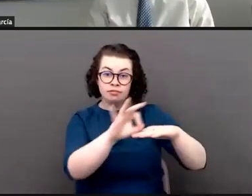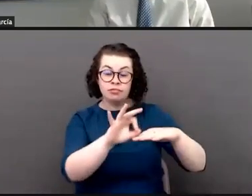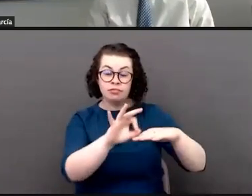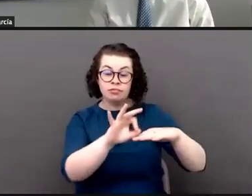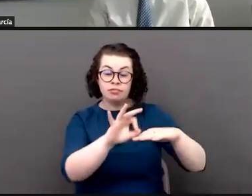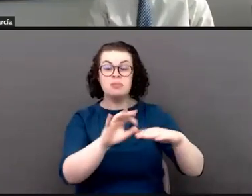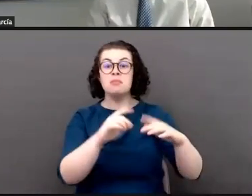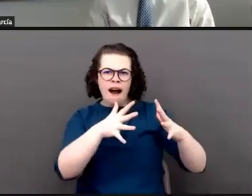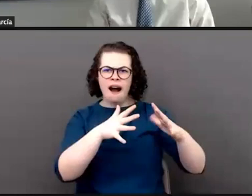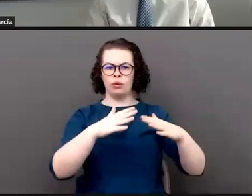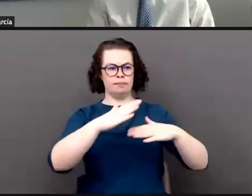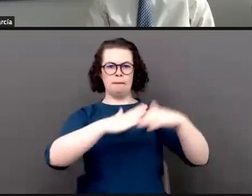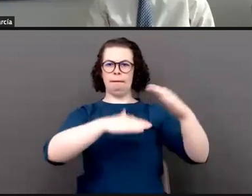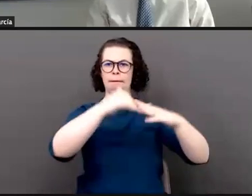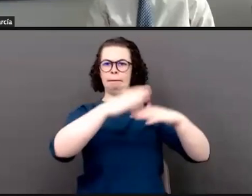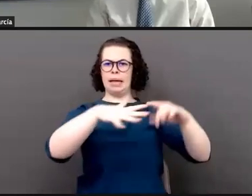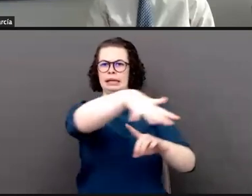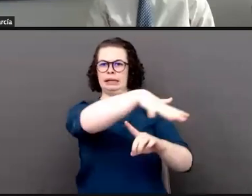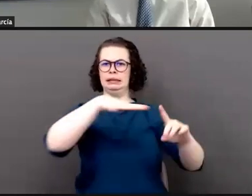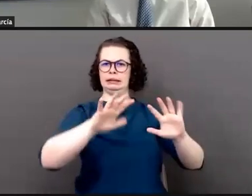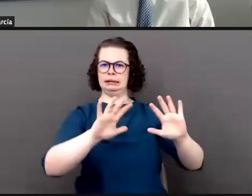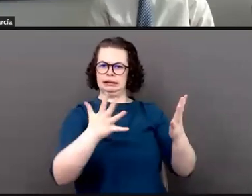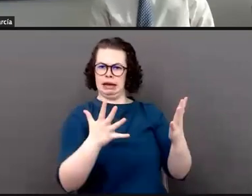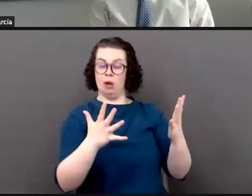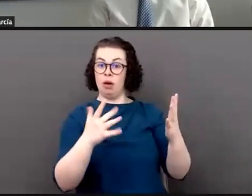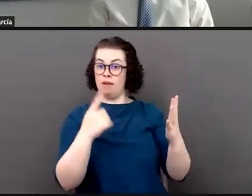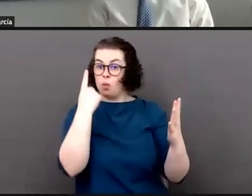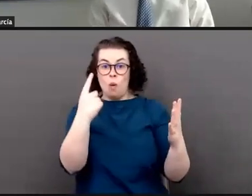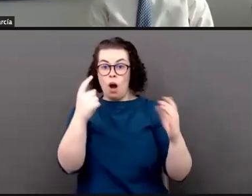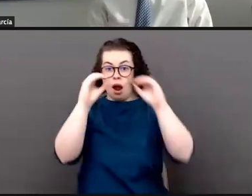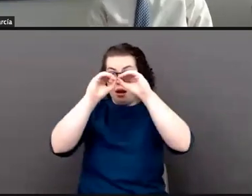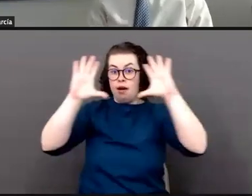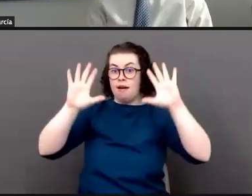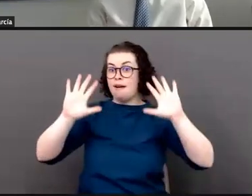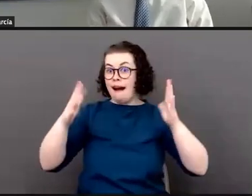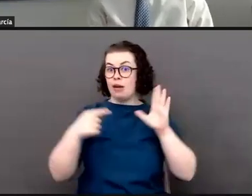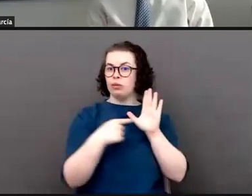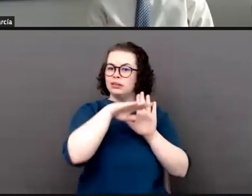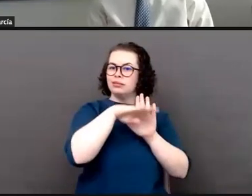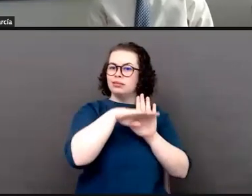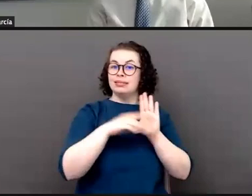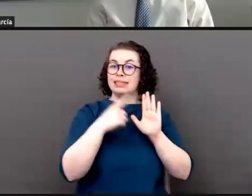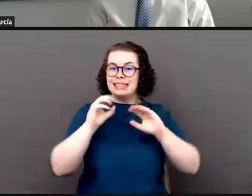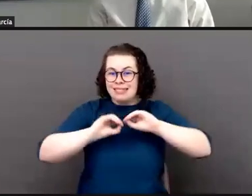in Europe. For that, I think this is the importance of this